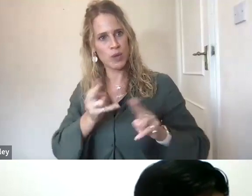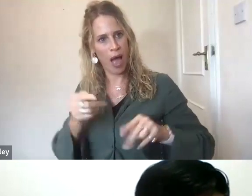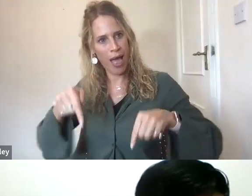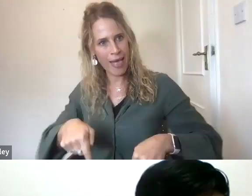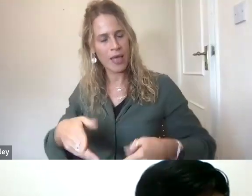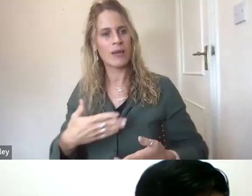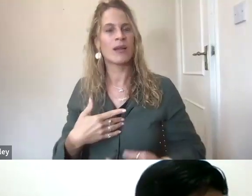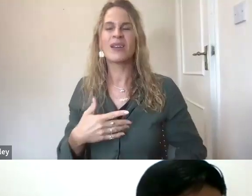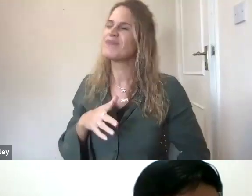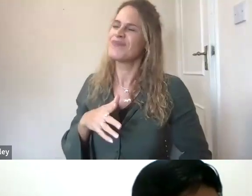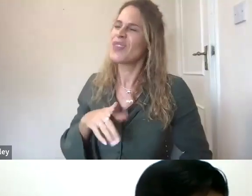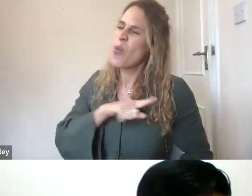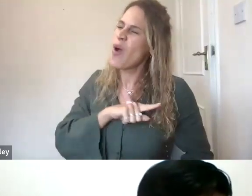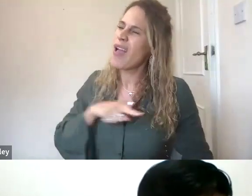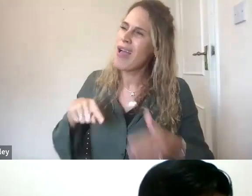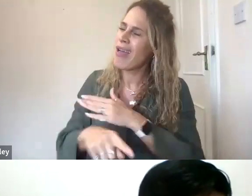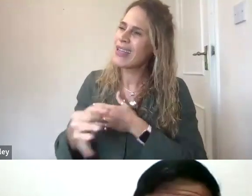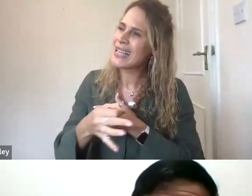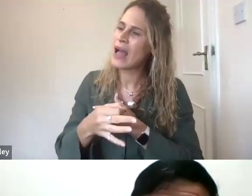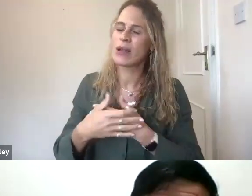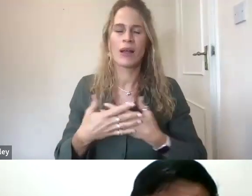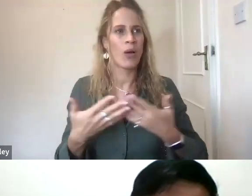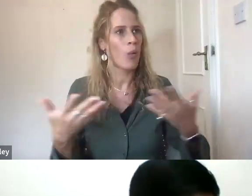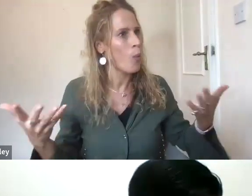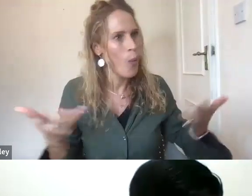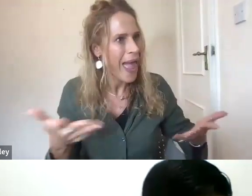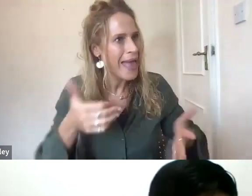town? And where exactly will we start over?